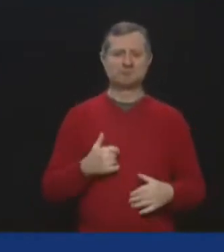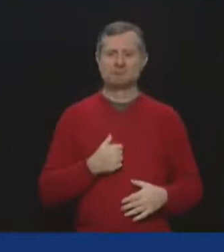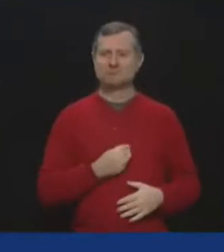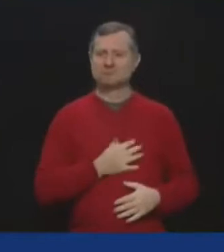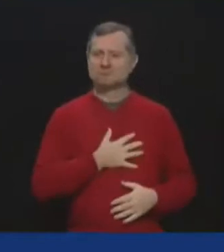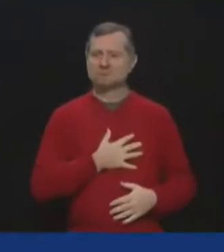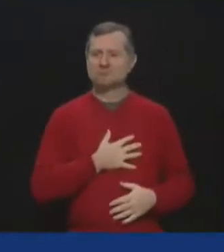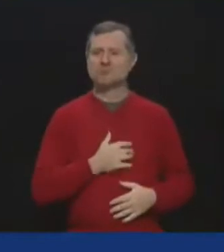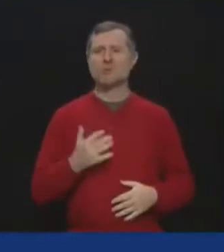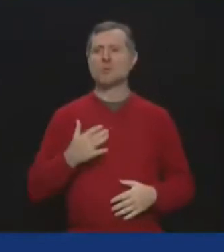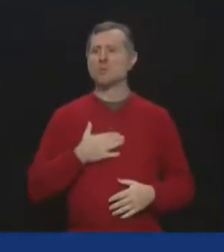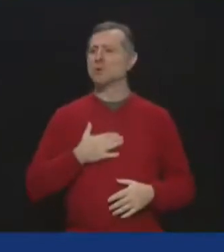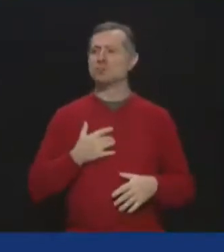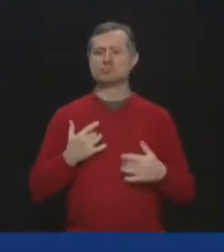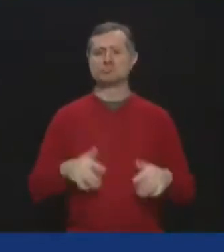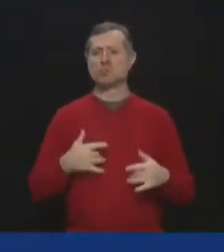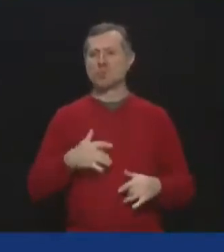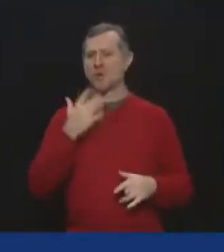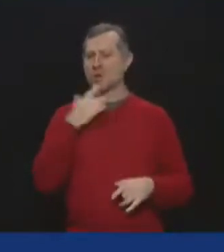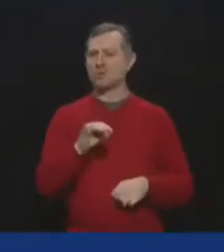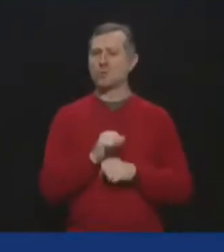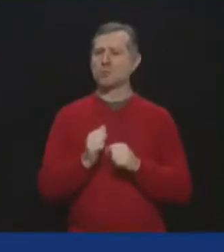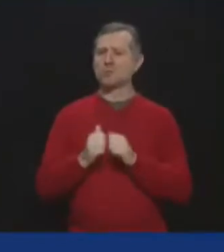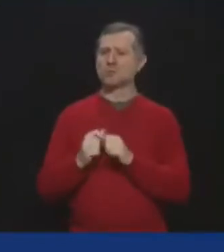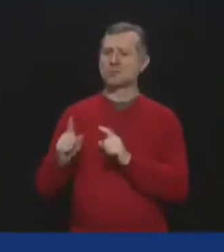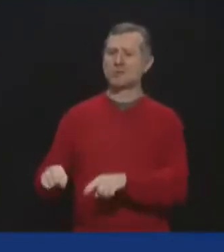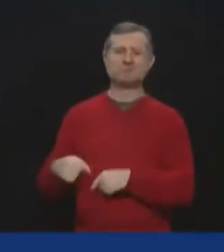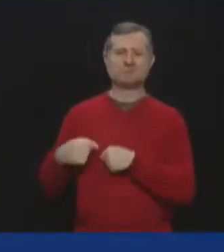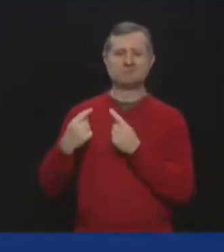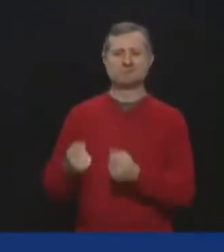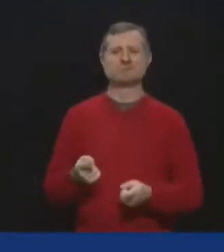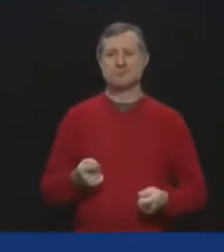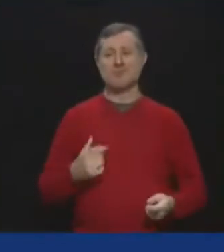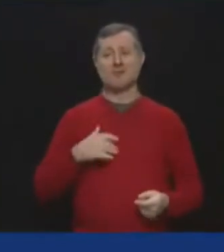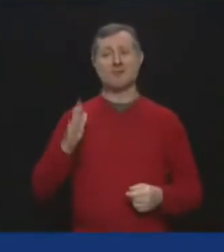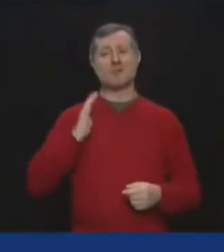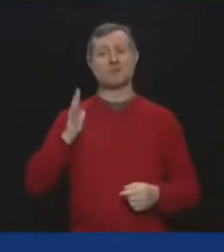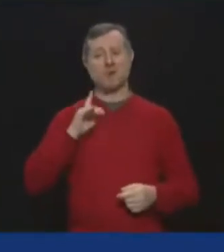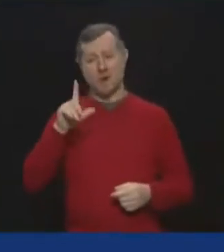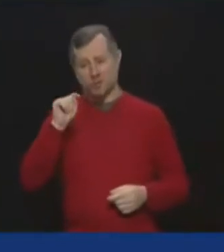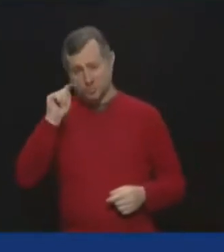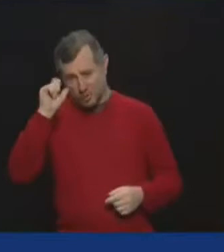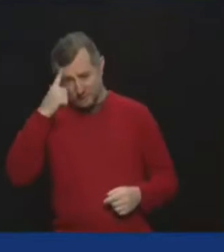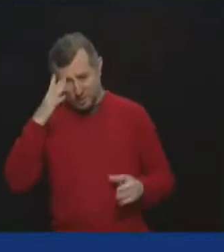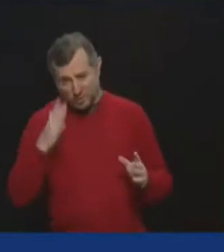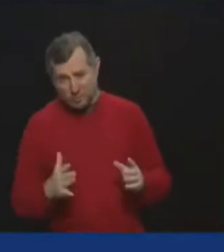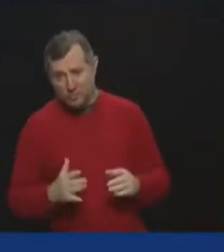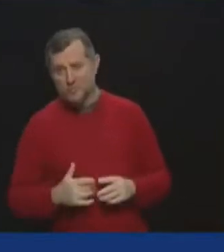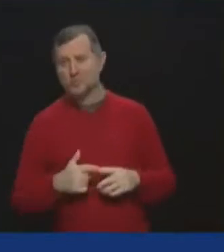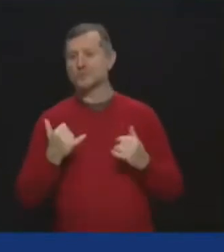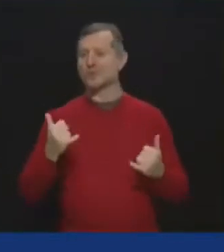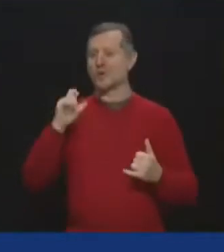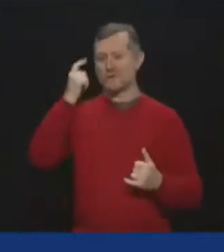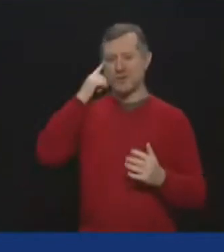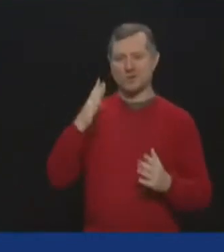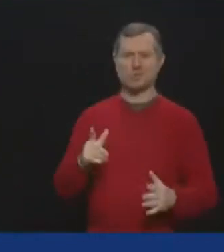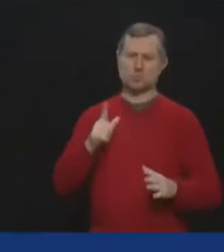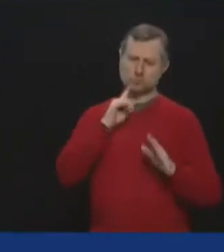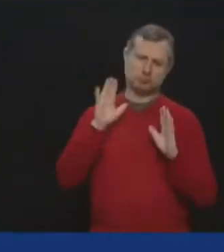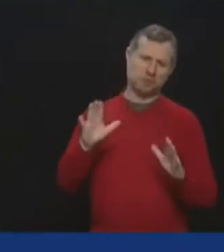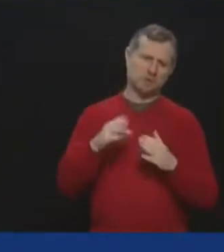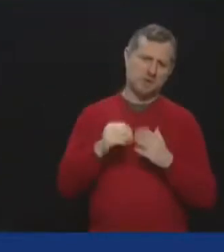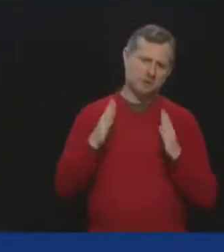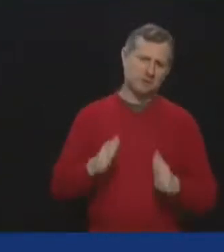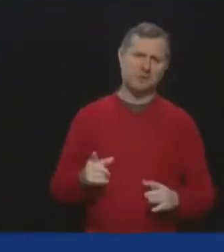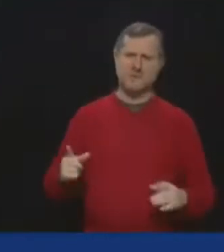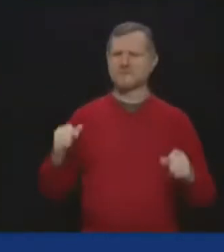with since she took office as lieutenant governor. And yes, a better champion women could not have, especially at